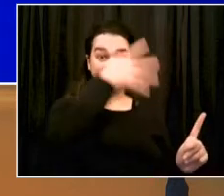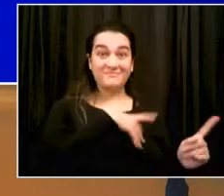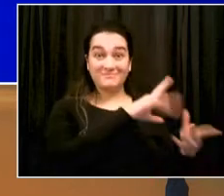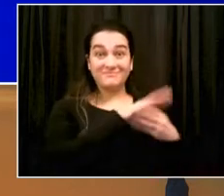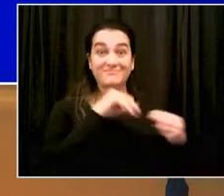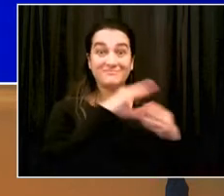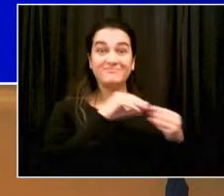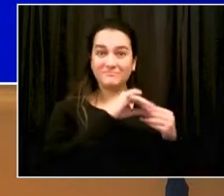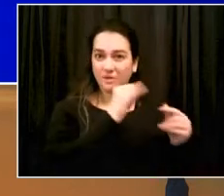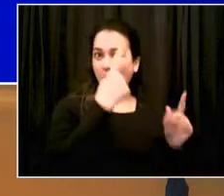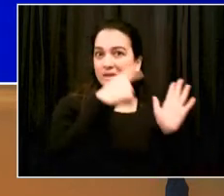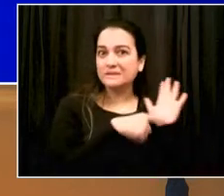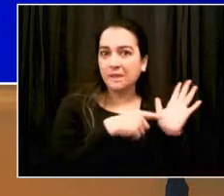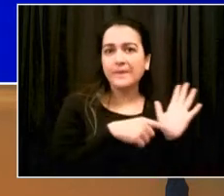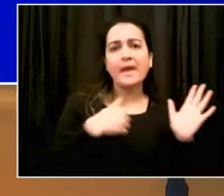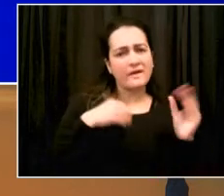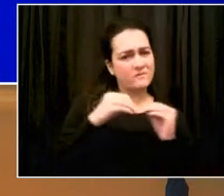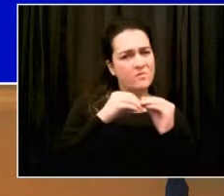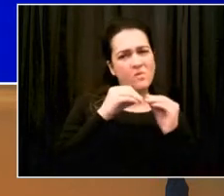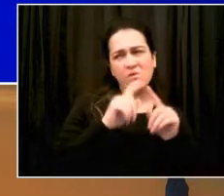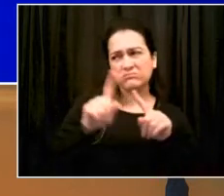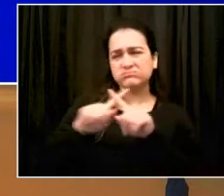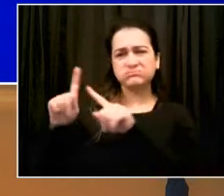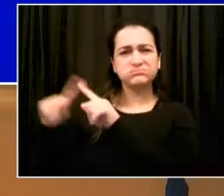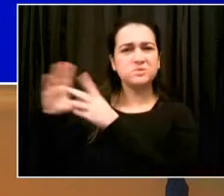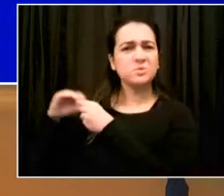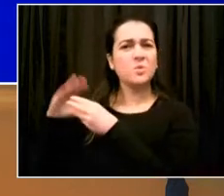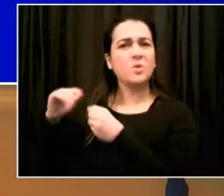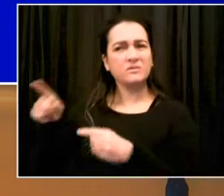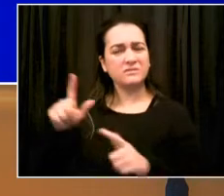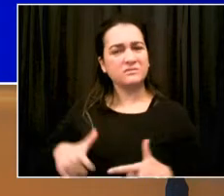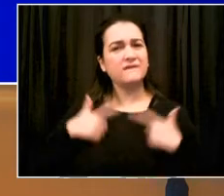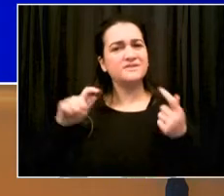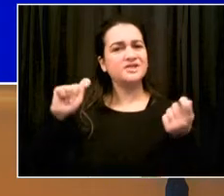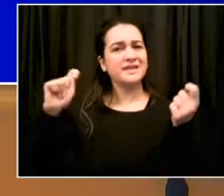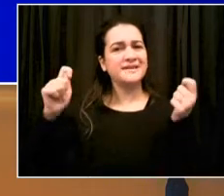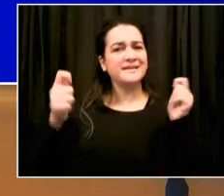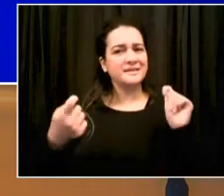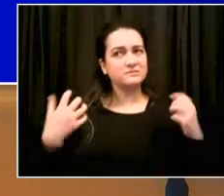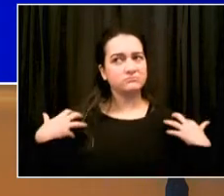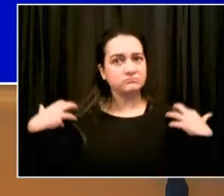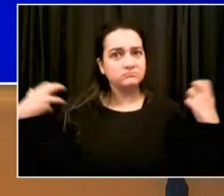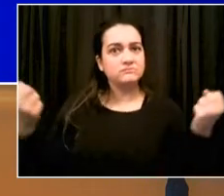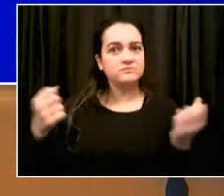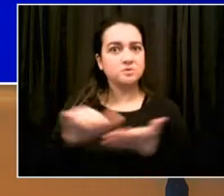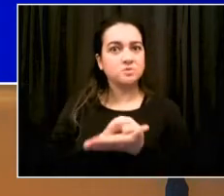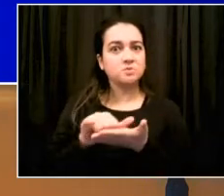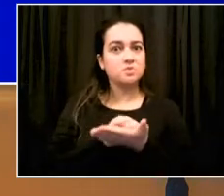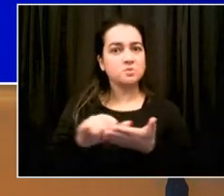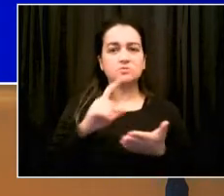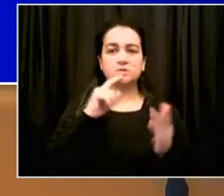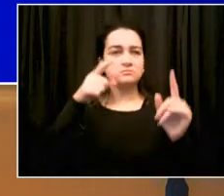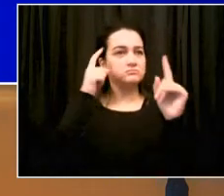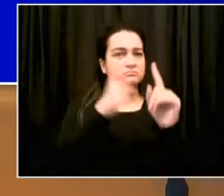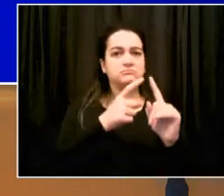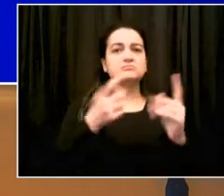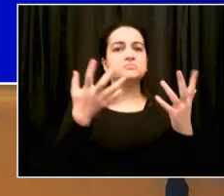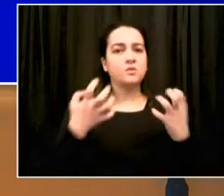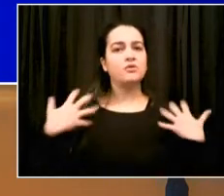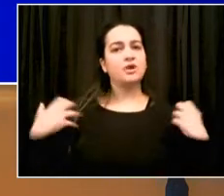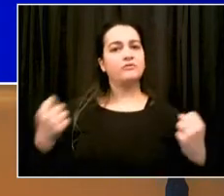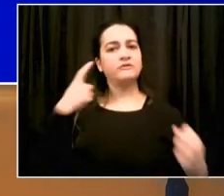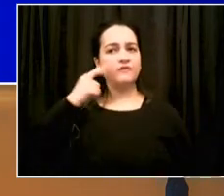environmental injustice, unfortunately, there's a long history of that in New York City, and we have to identify the injustices and overcome